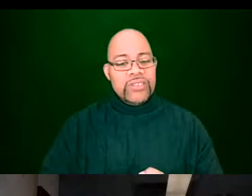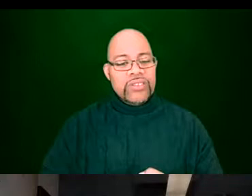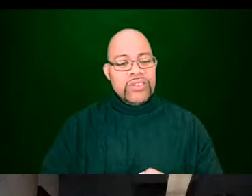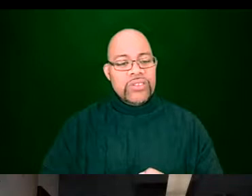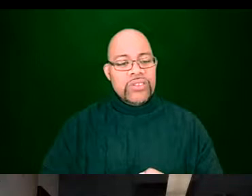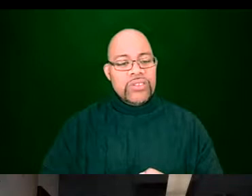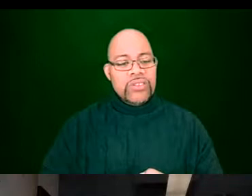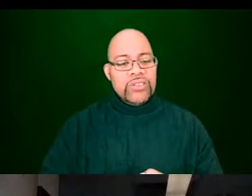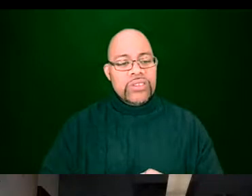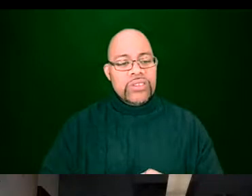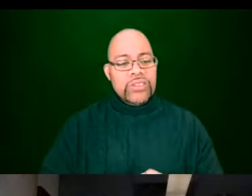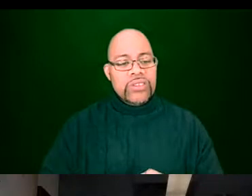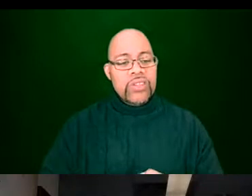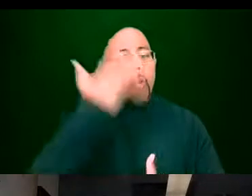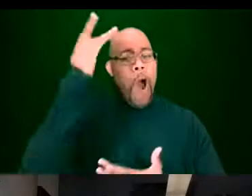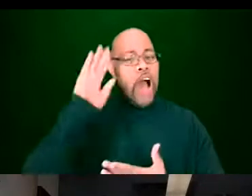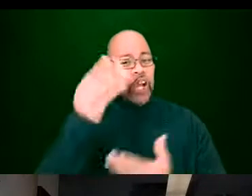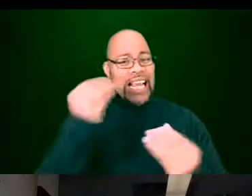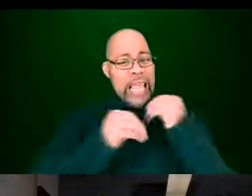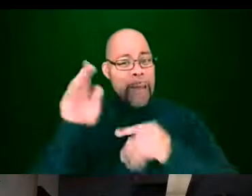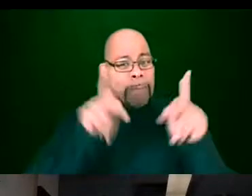Why do sharks eat people?